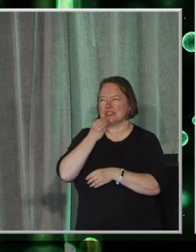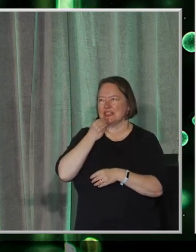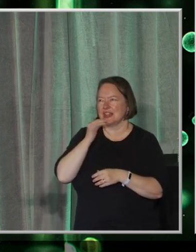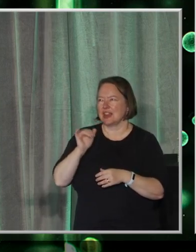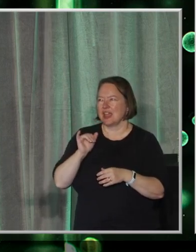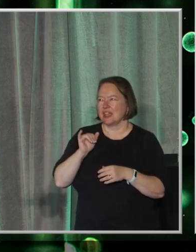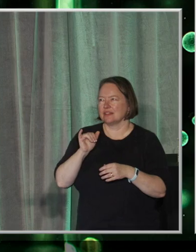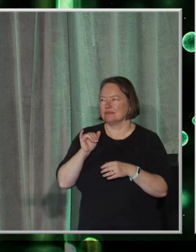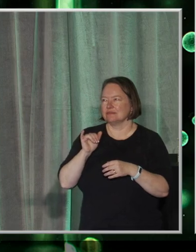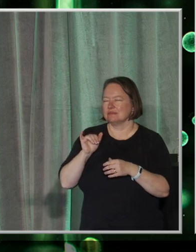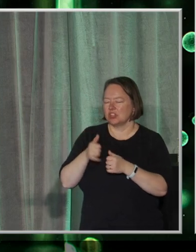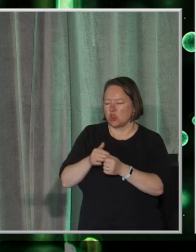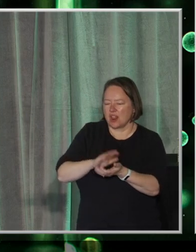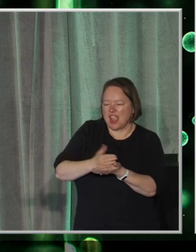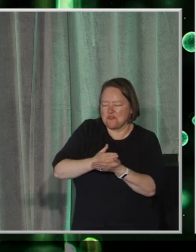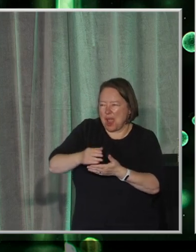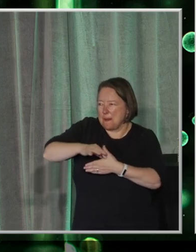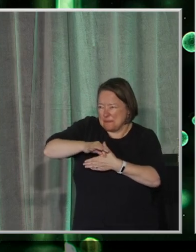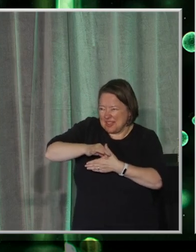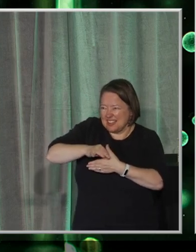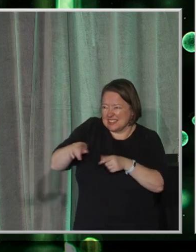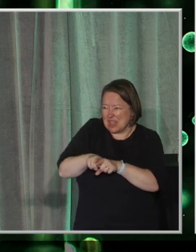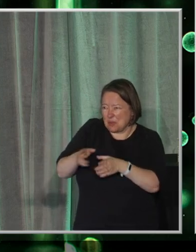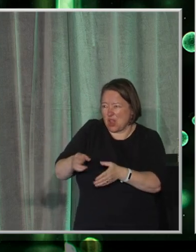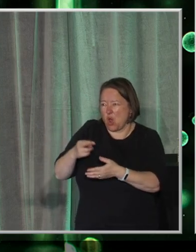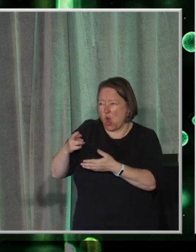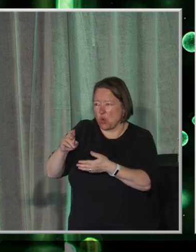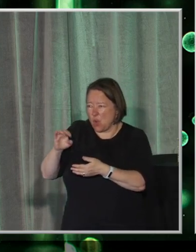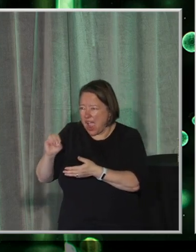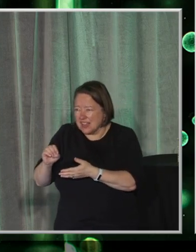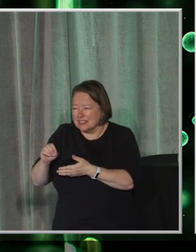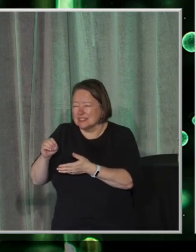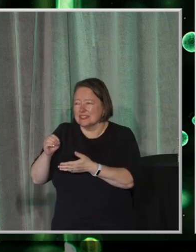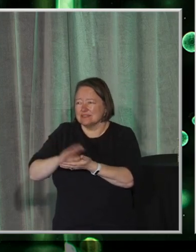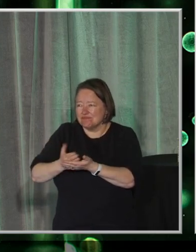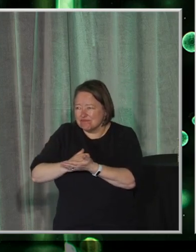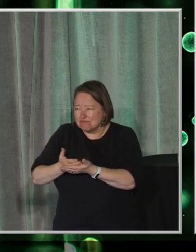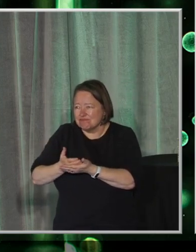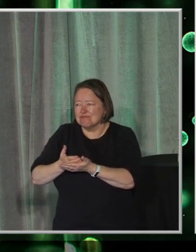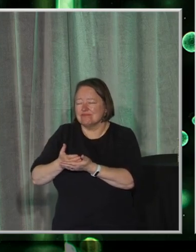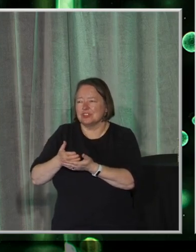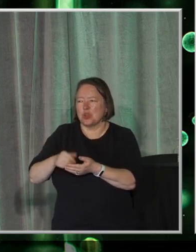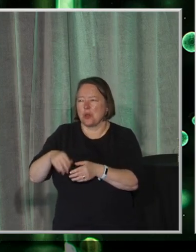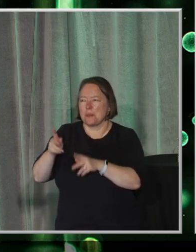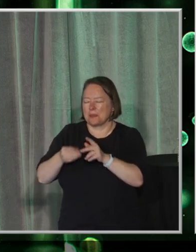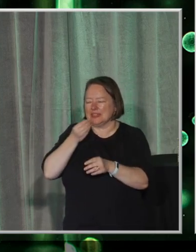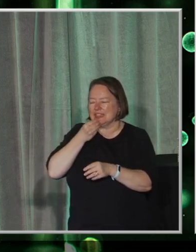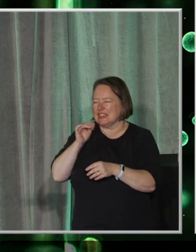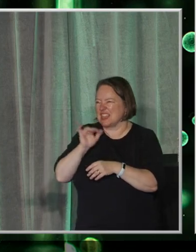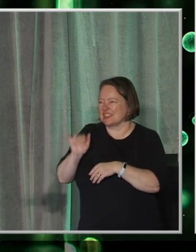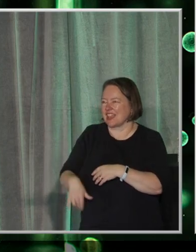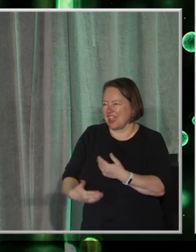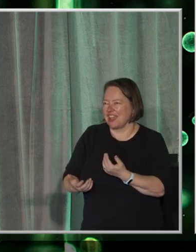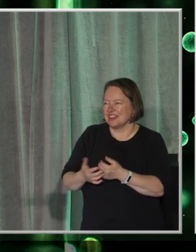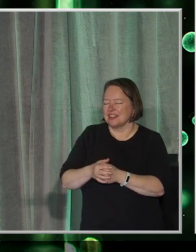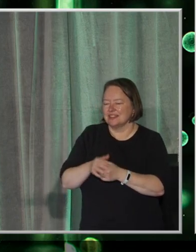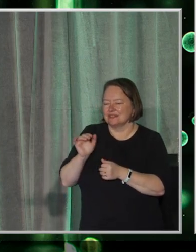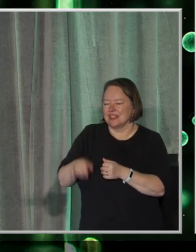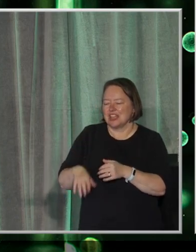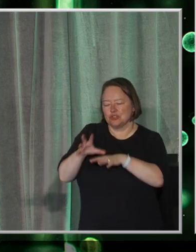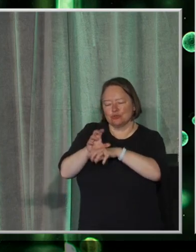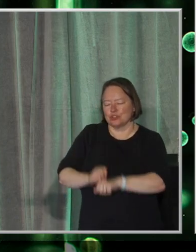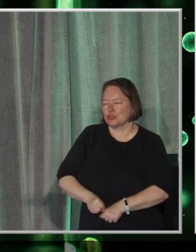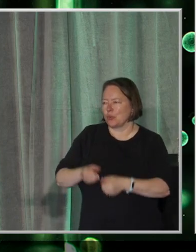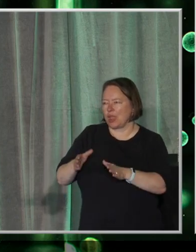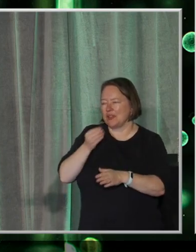the way you can have fried meat and rice or chips, something like that. So people eat it like that. And that has been a